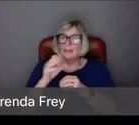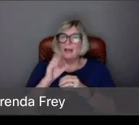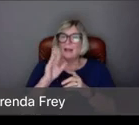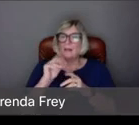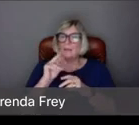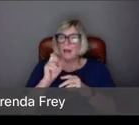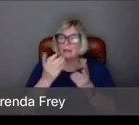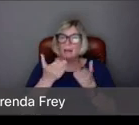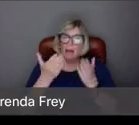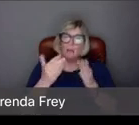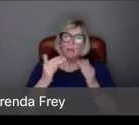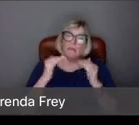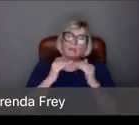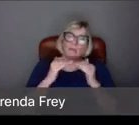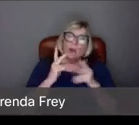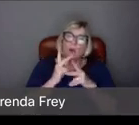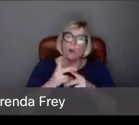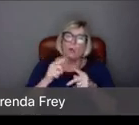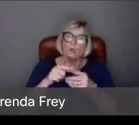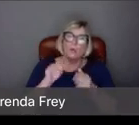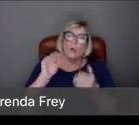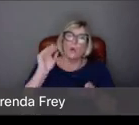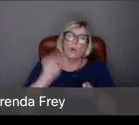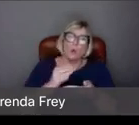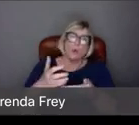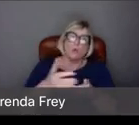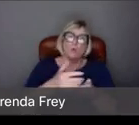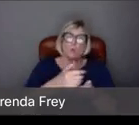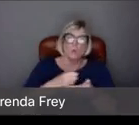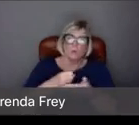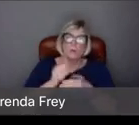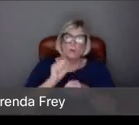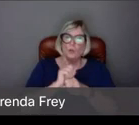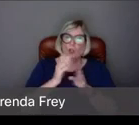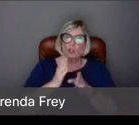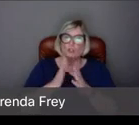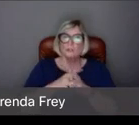offer fair loans to low wage workers?